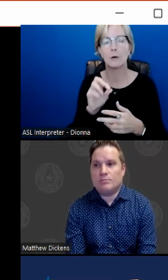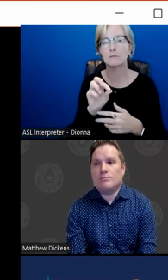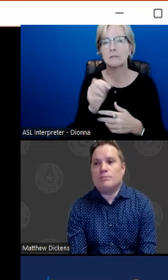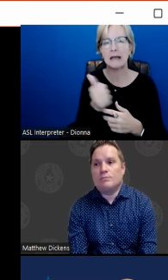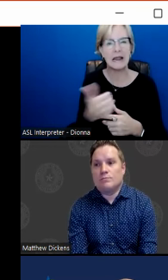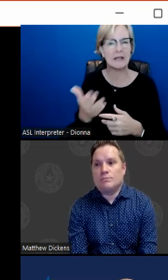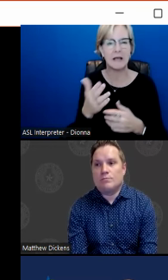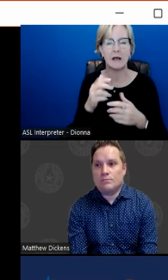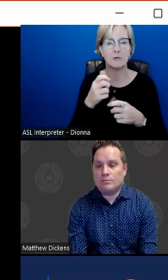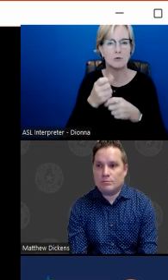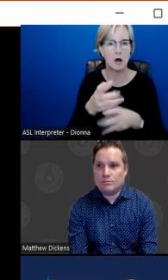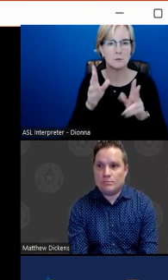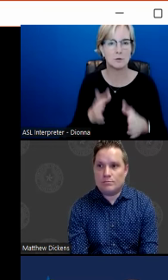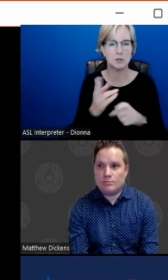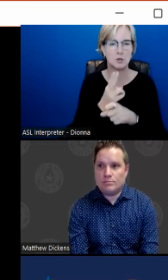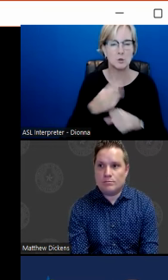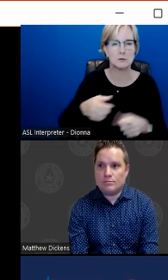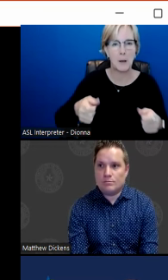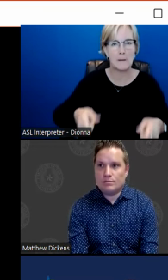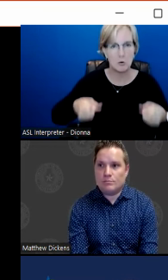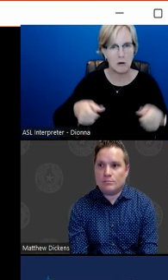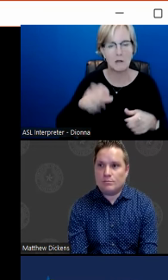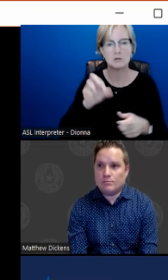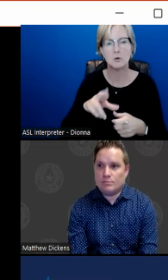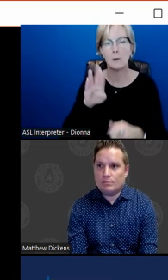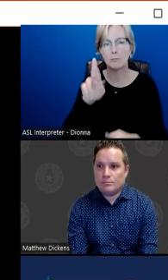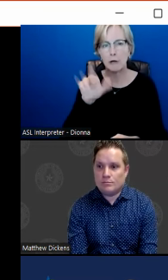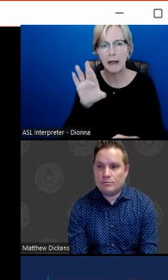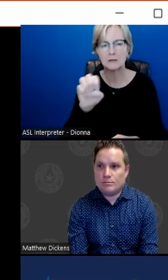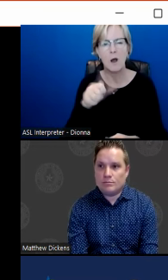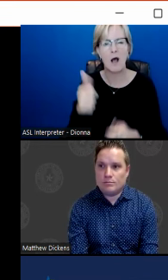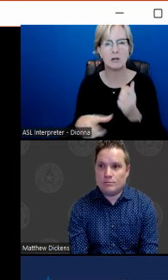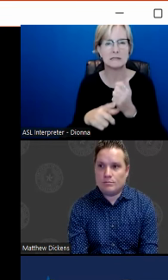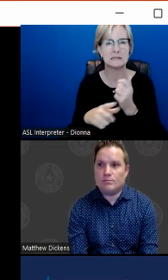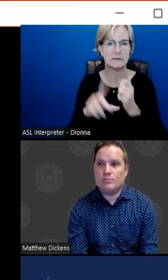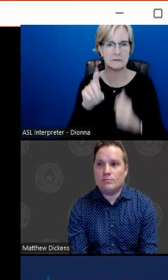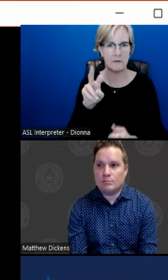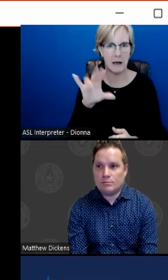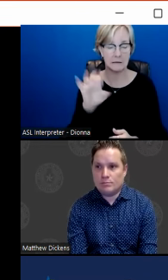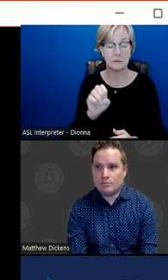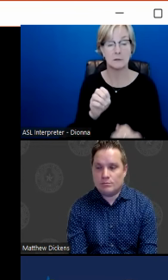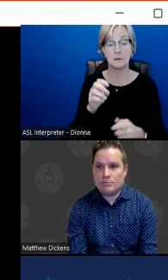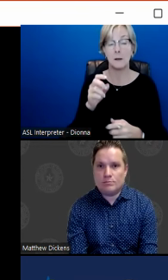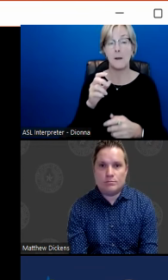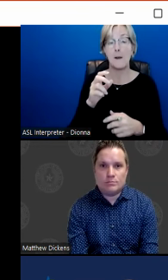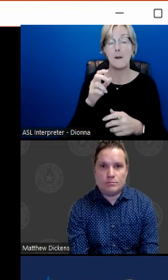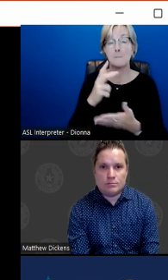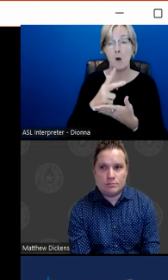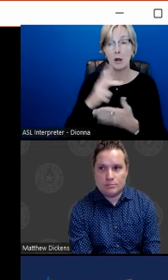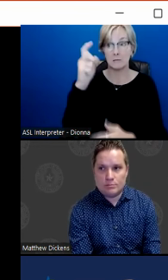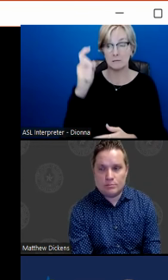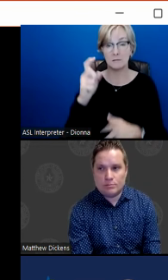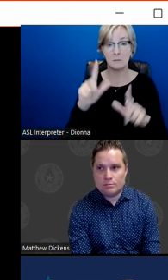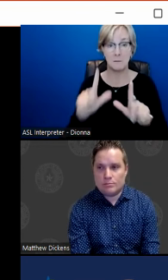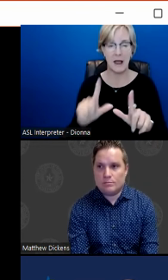brace, cane, crutch, or other assistive device. Please note, A parking placard or plate is only valid